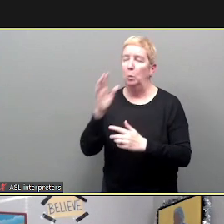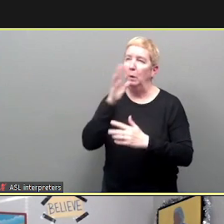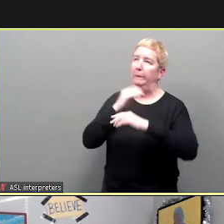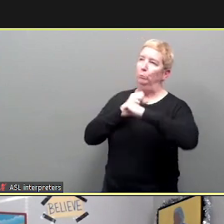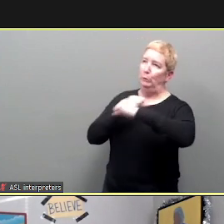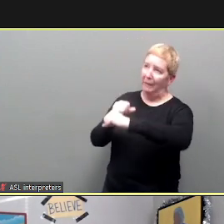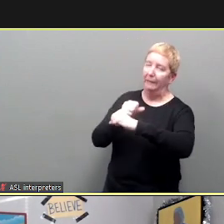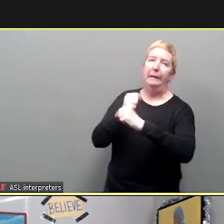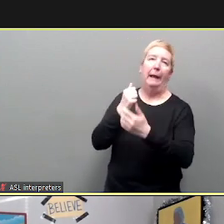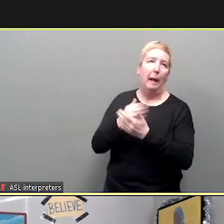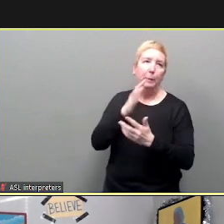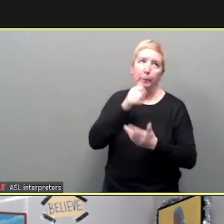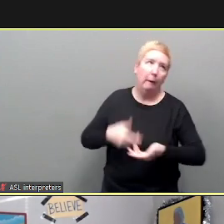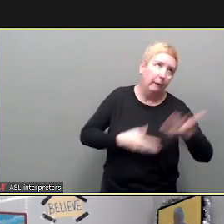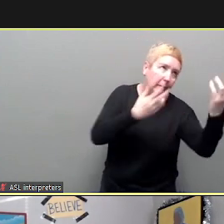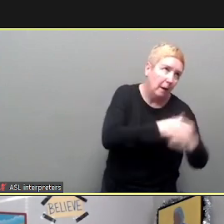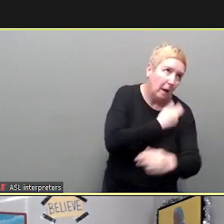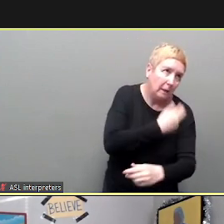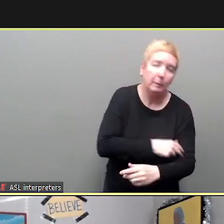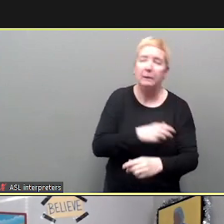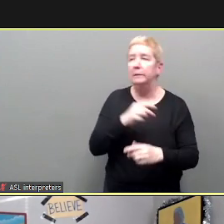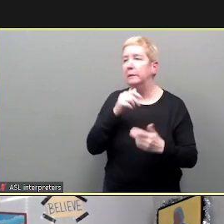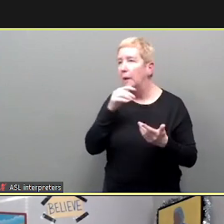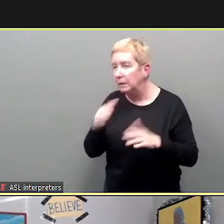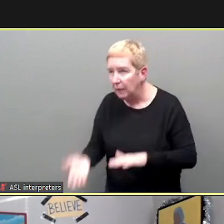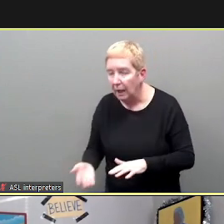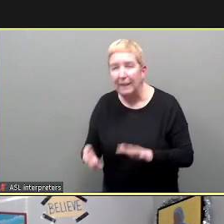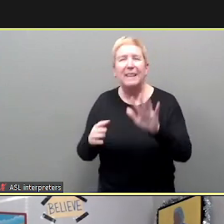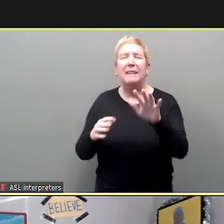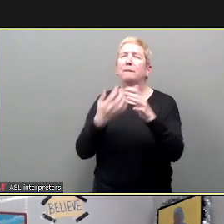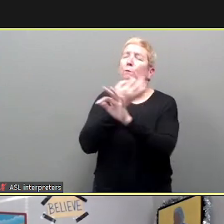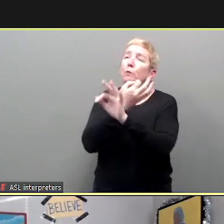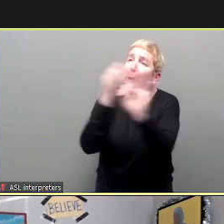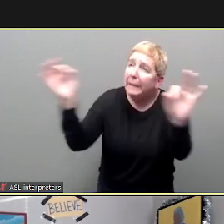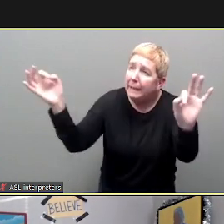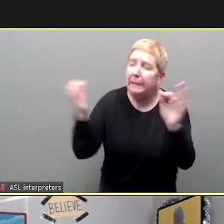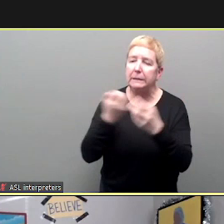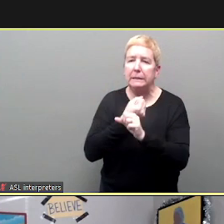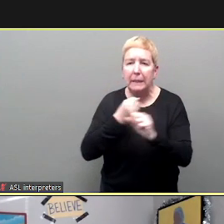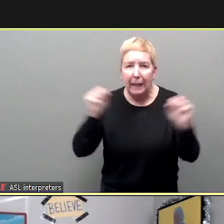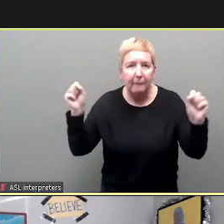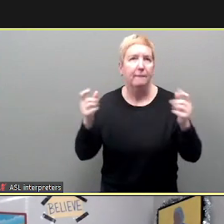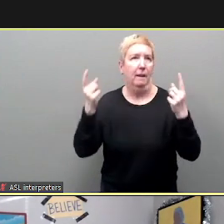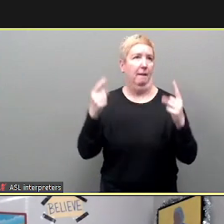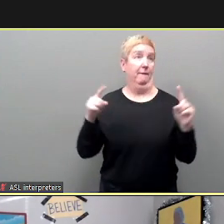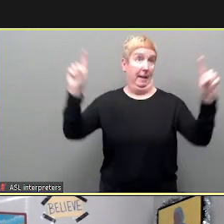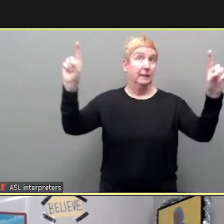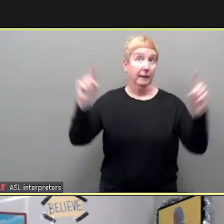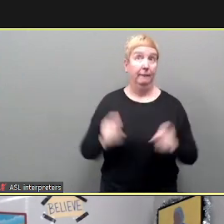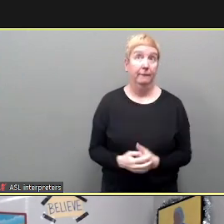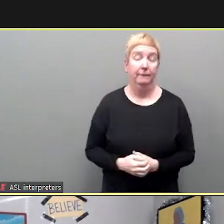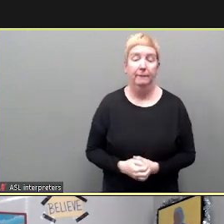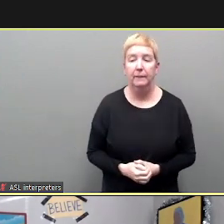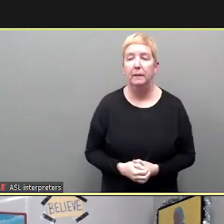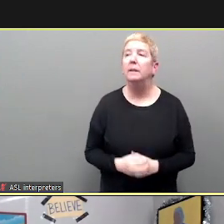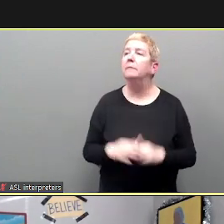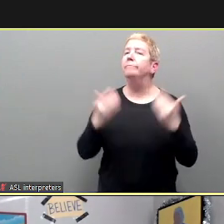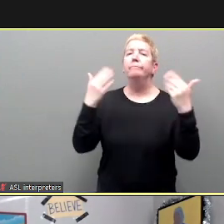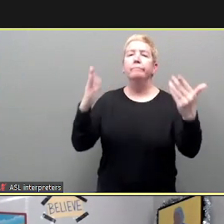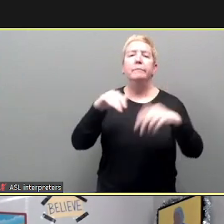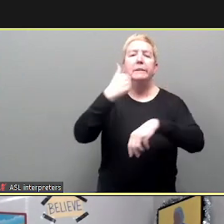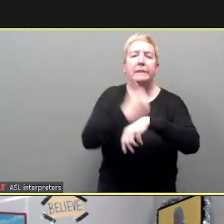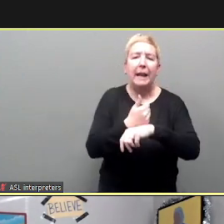safe, free to you at no cost. They've been proven to be effective. You can get your free vaccine appointment